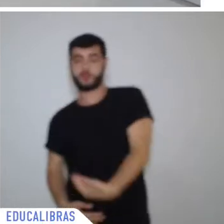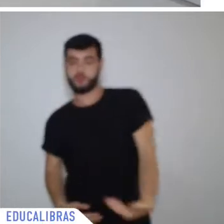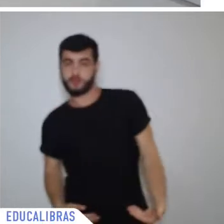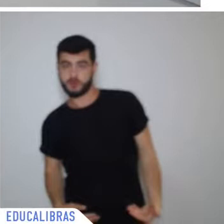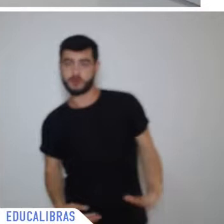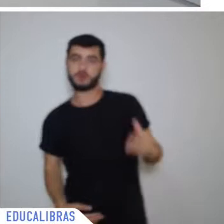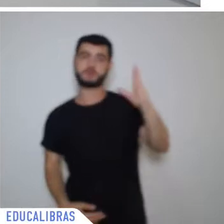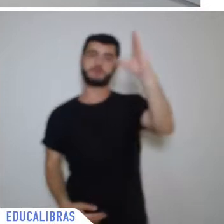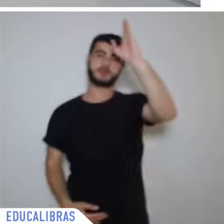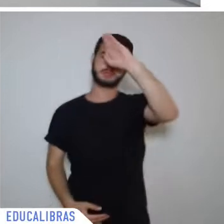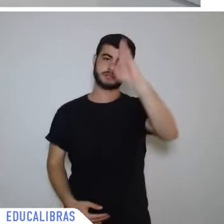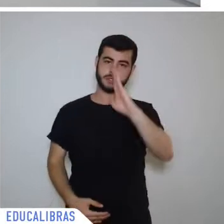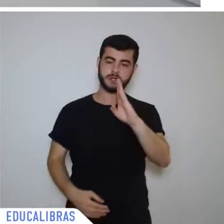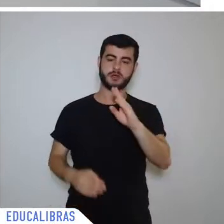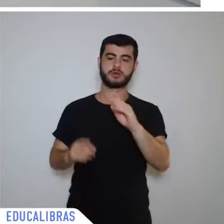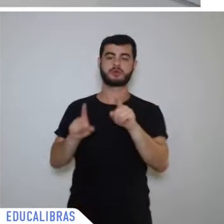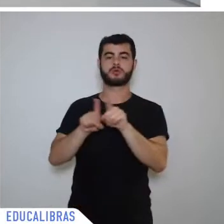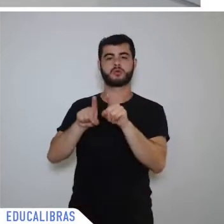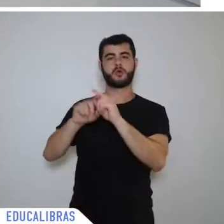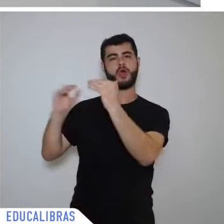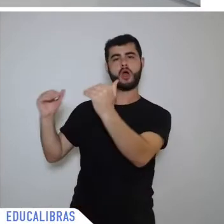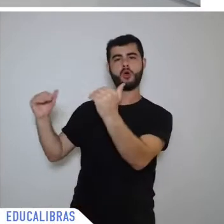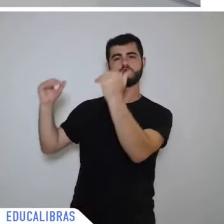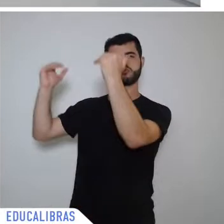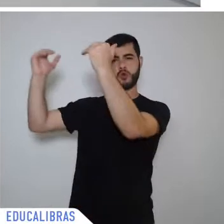Brazilian authorities,